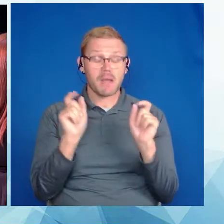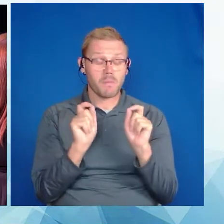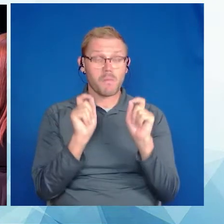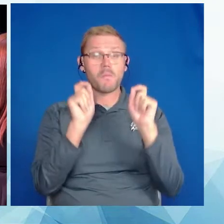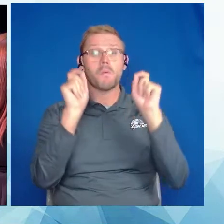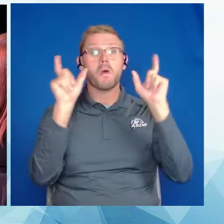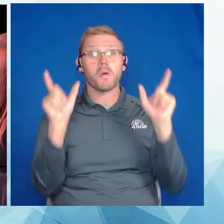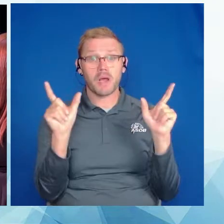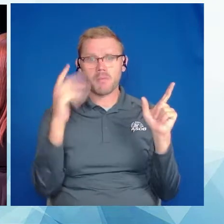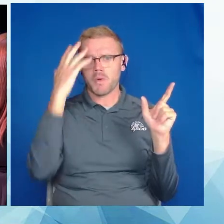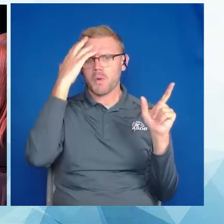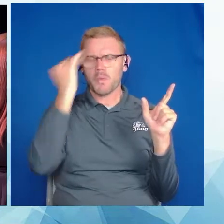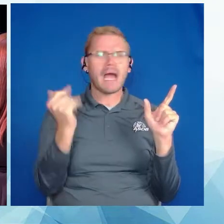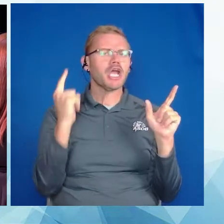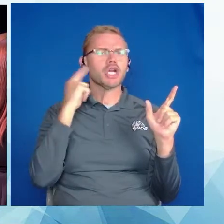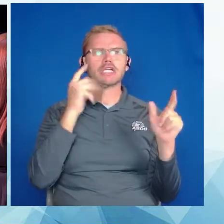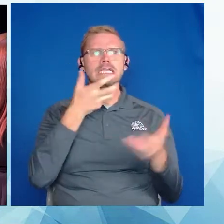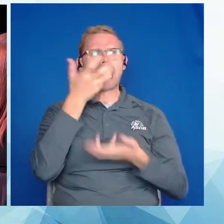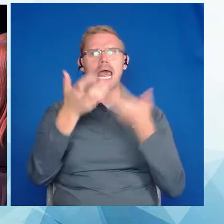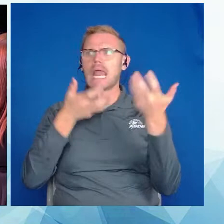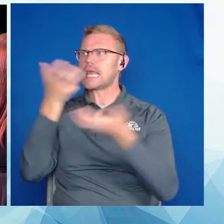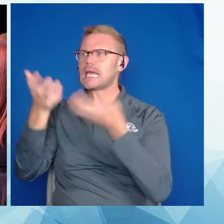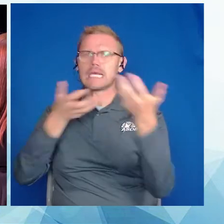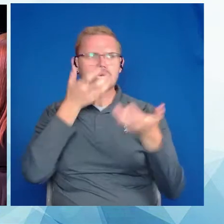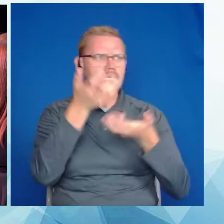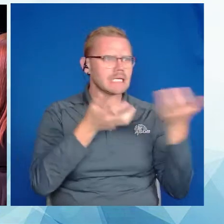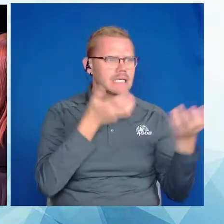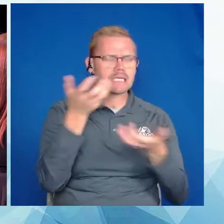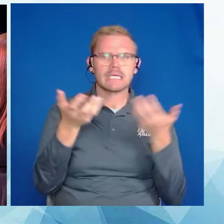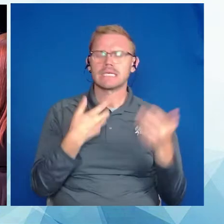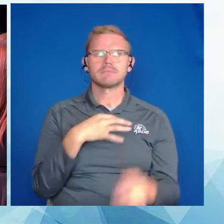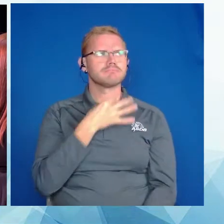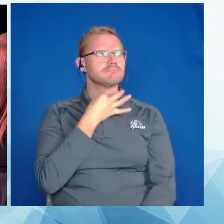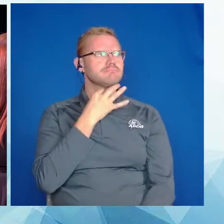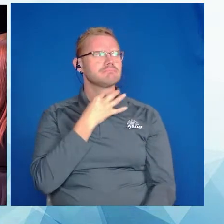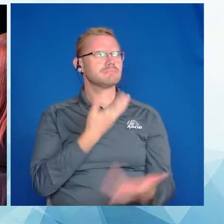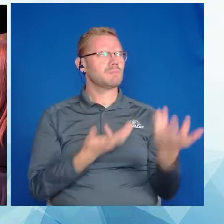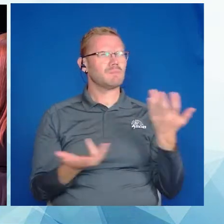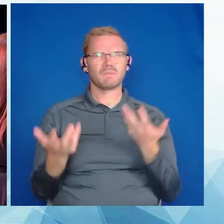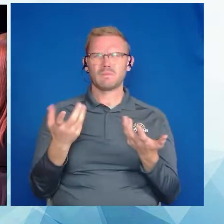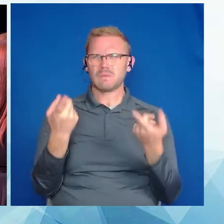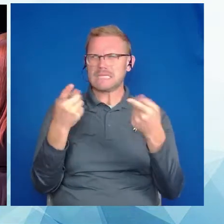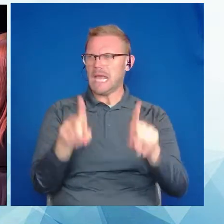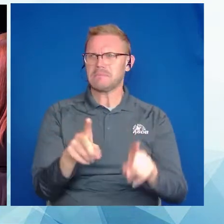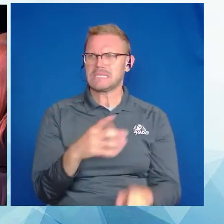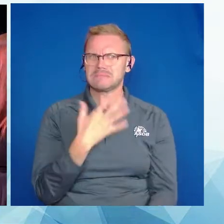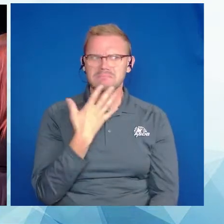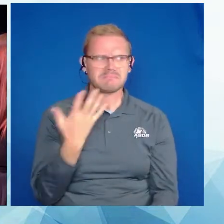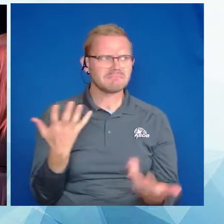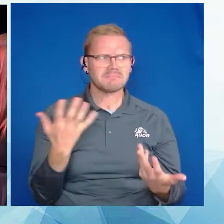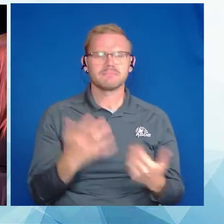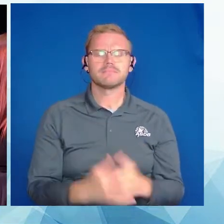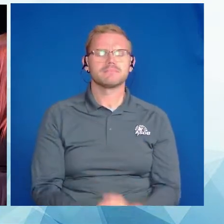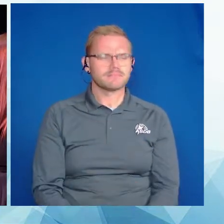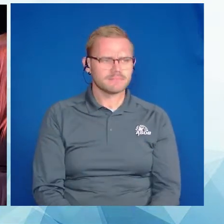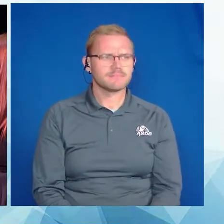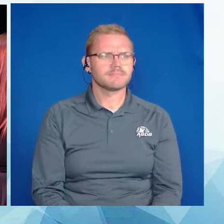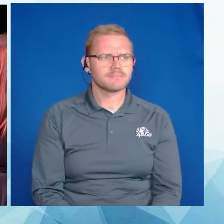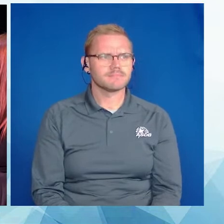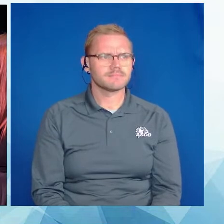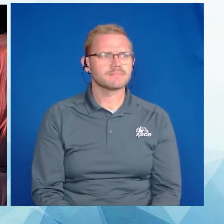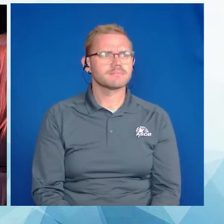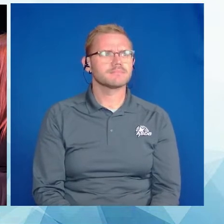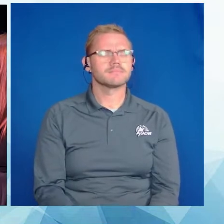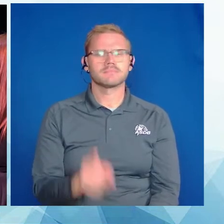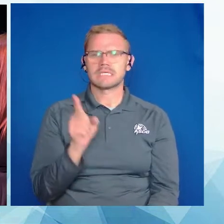up because he heard some yelling. And he wondered, what's happening? He